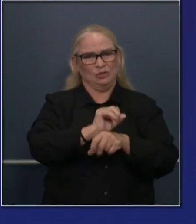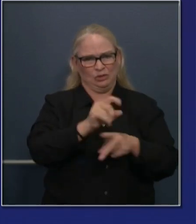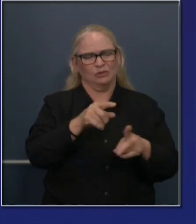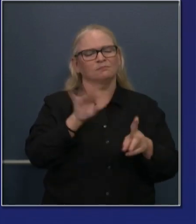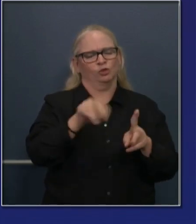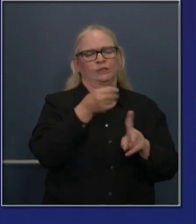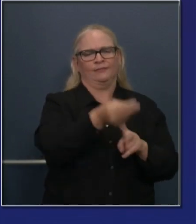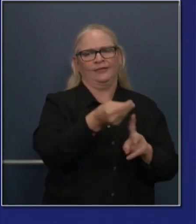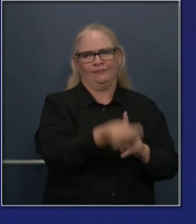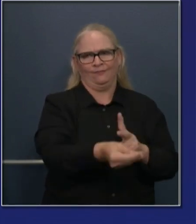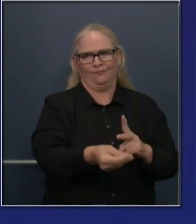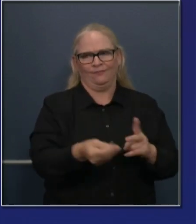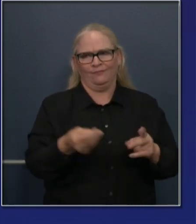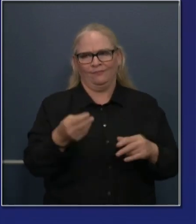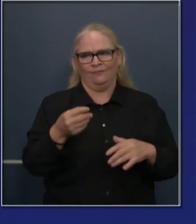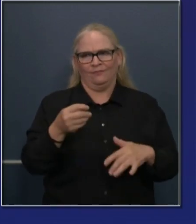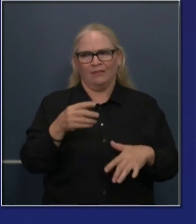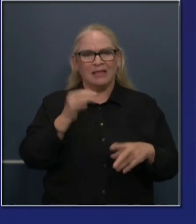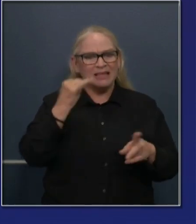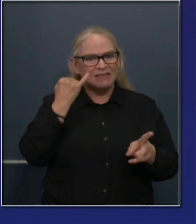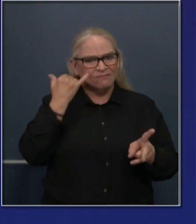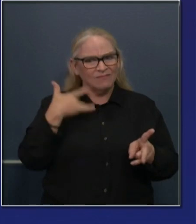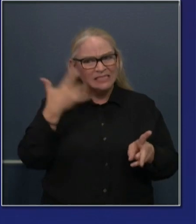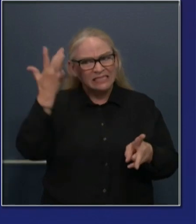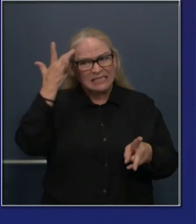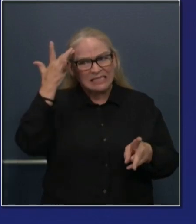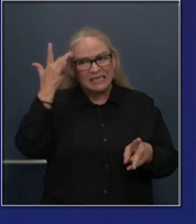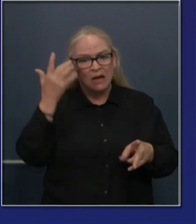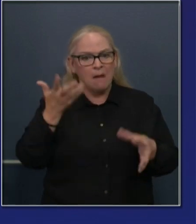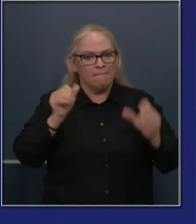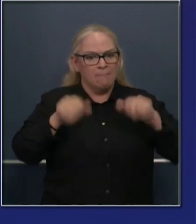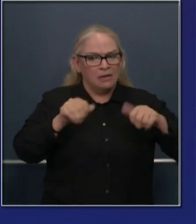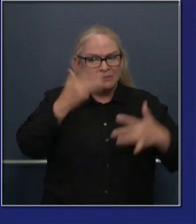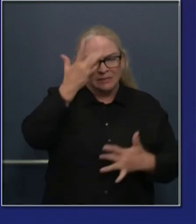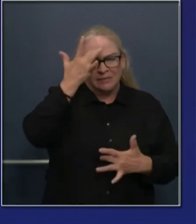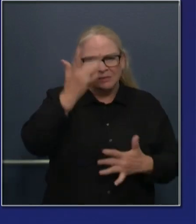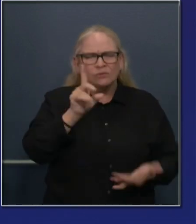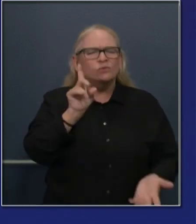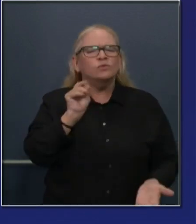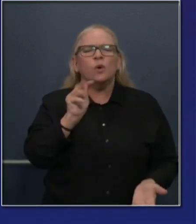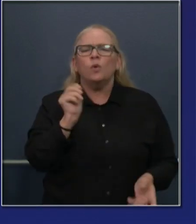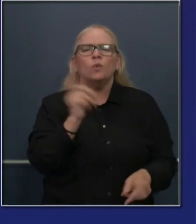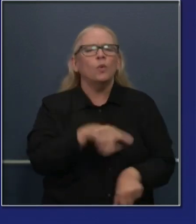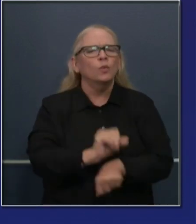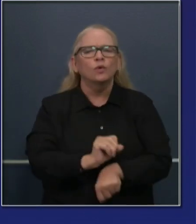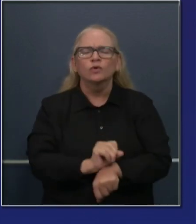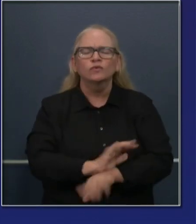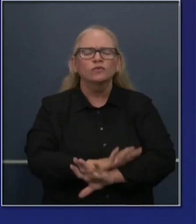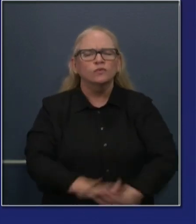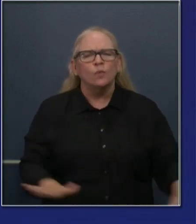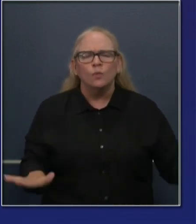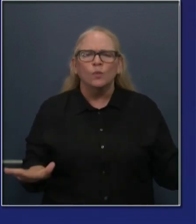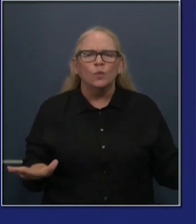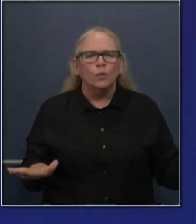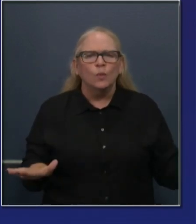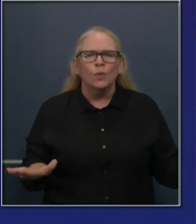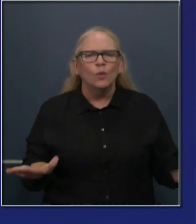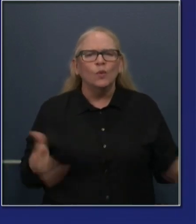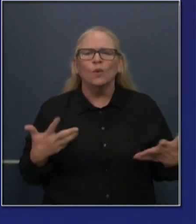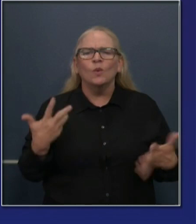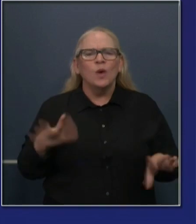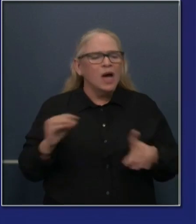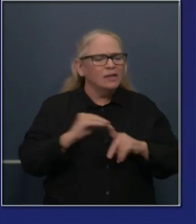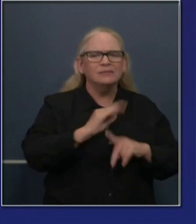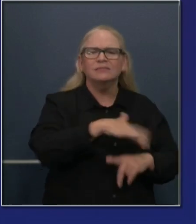people that may be sick, we don't want them going to work and infecting other people, having a big outbreak where now a factory or meat